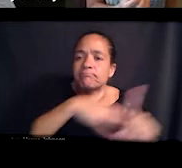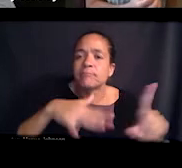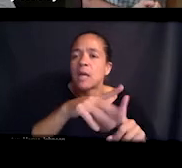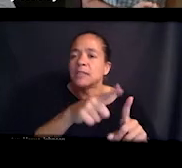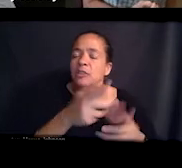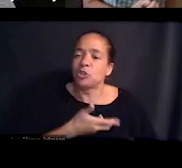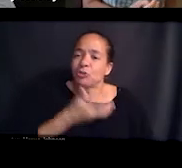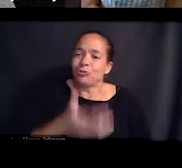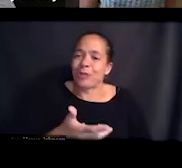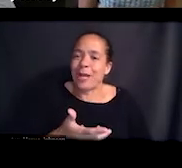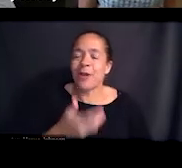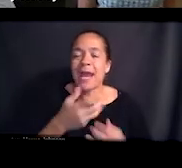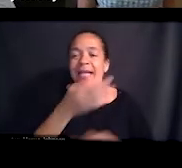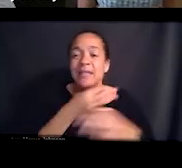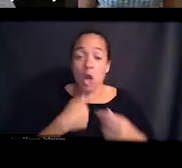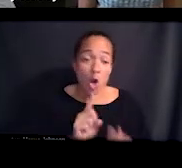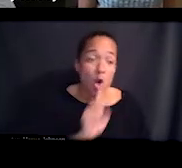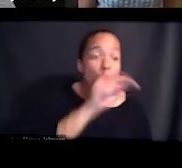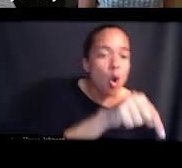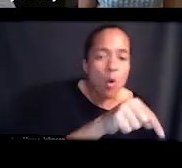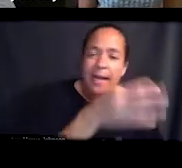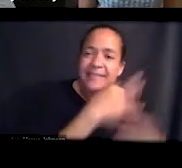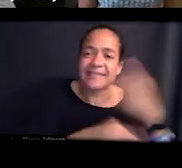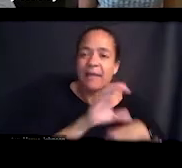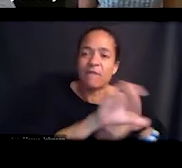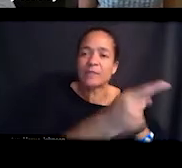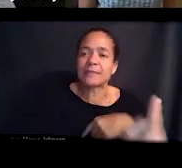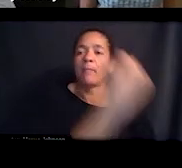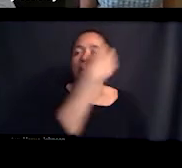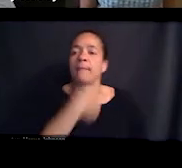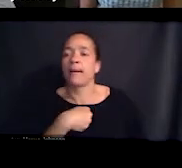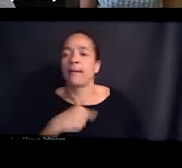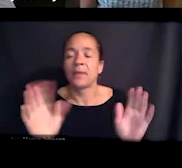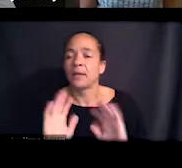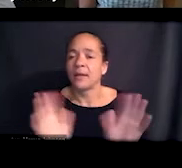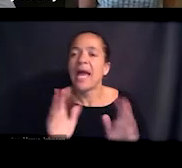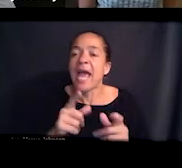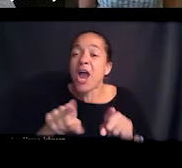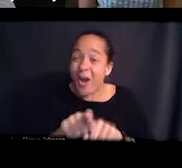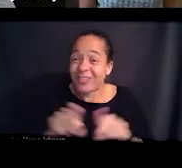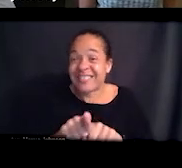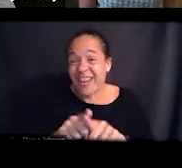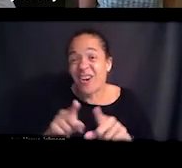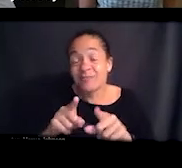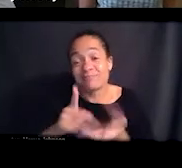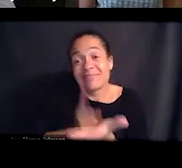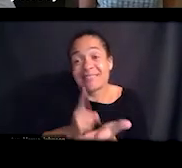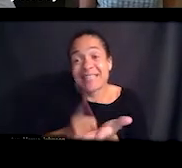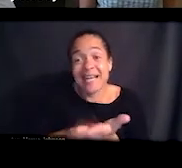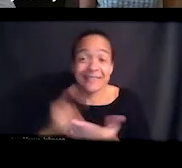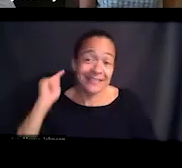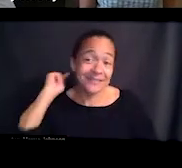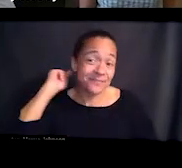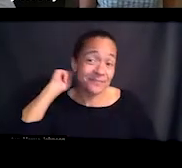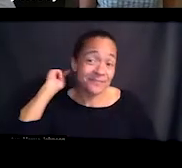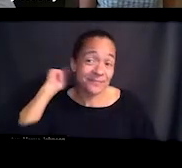them come to us. Also digging a little bit into implicit bias, helping us understand what